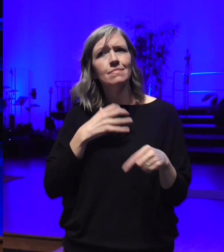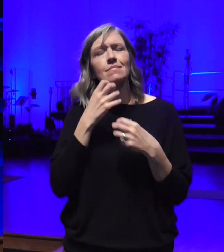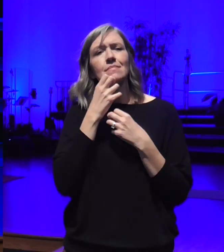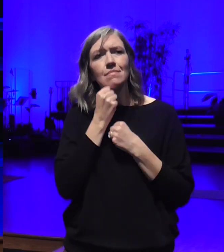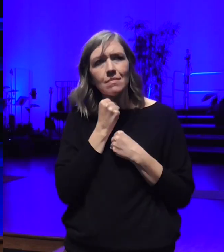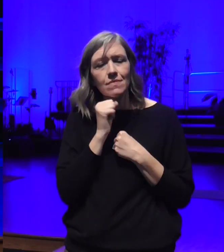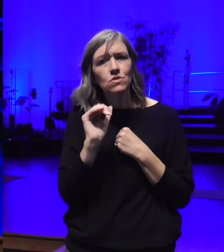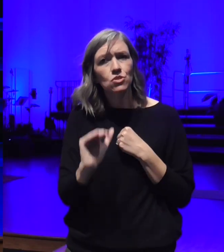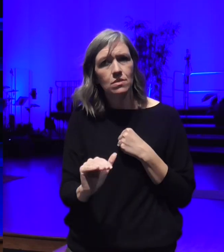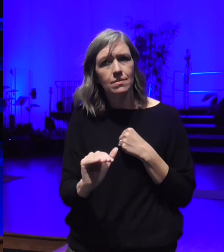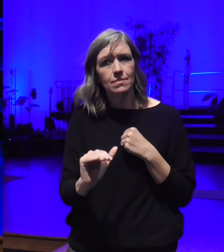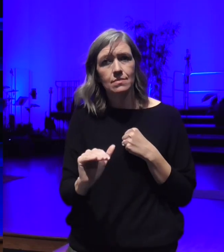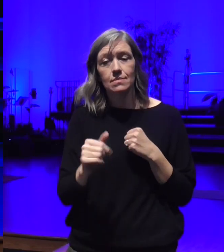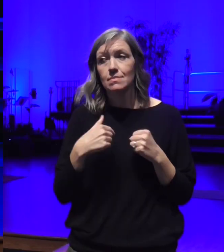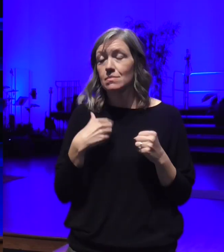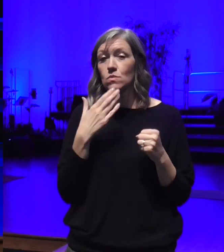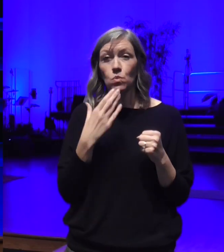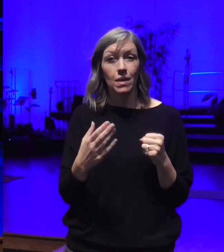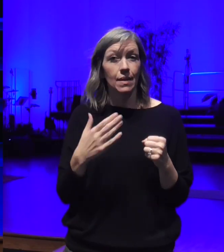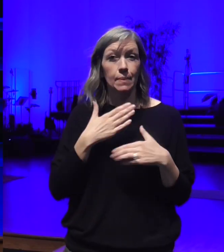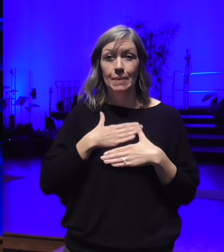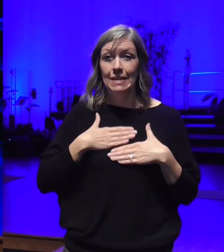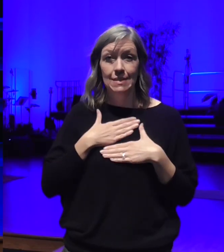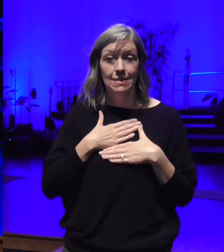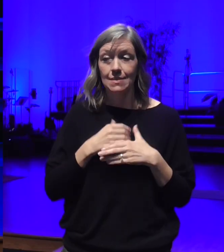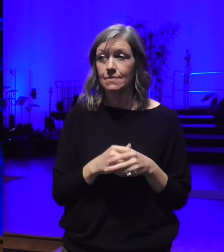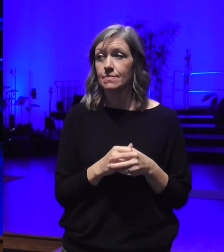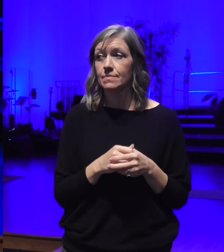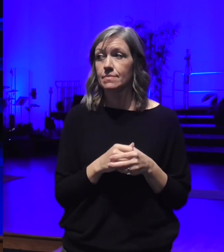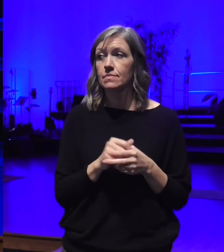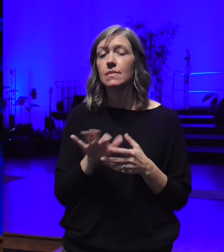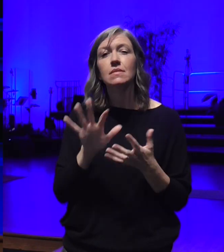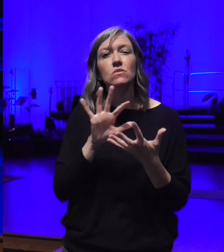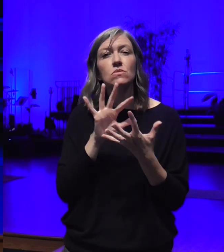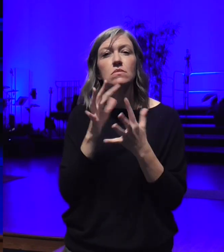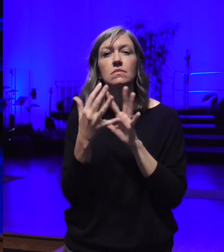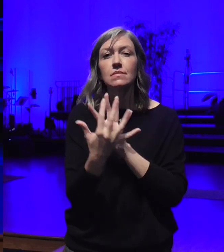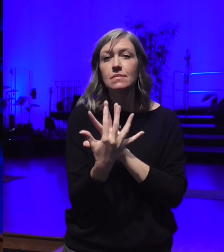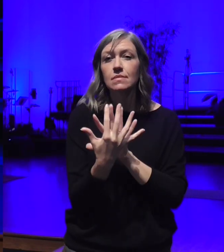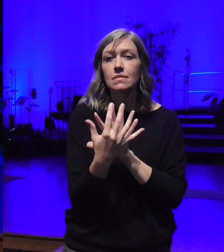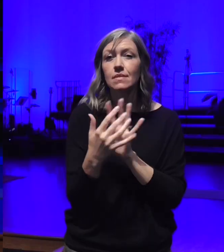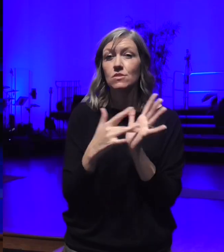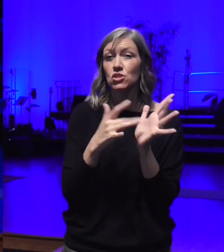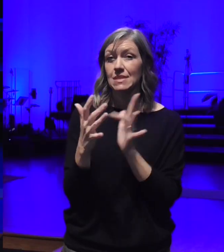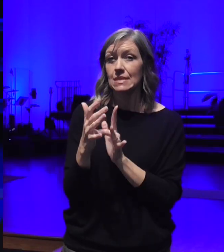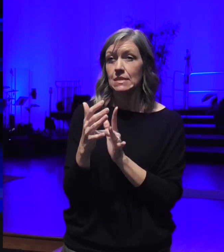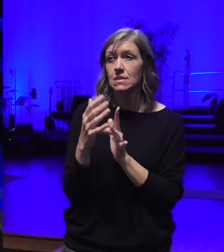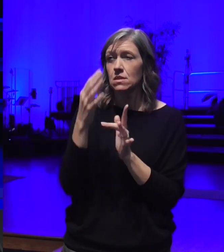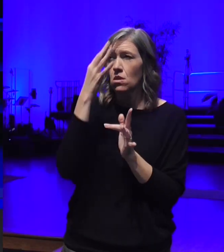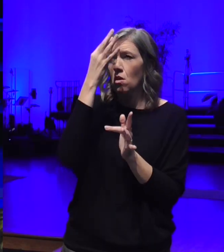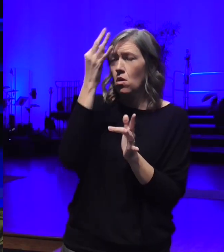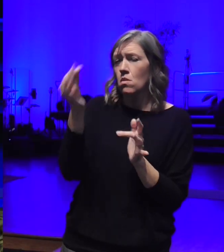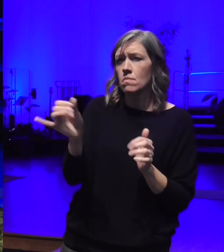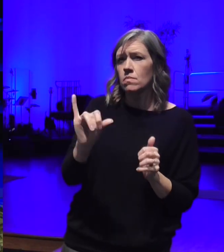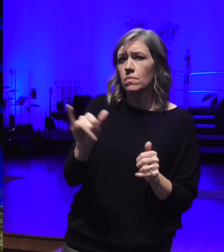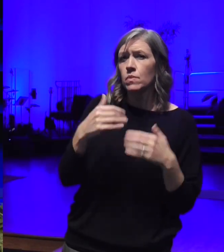beloved child, in whom I am well pleased." And in the transfiguration of Jesus, it's almost like the